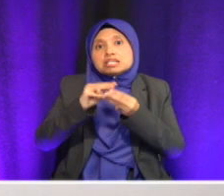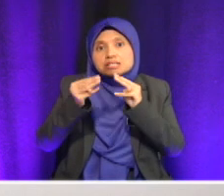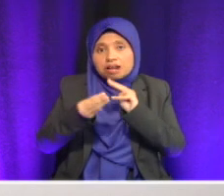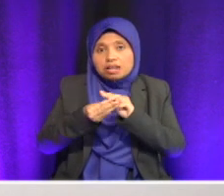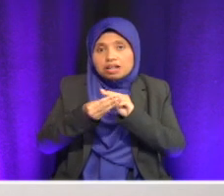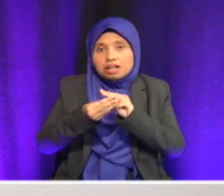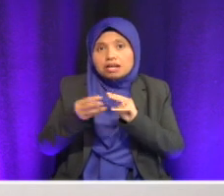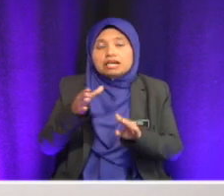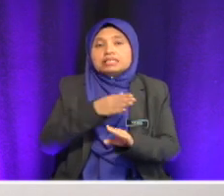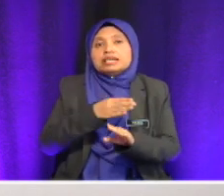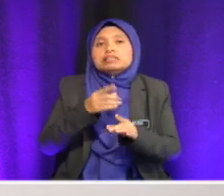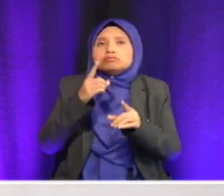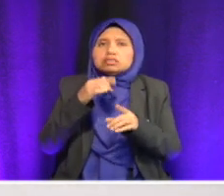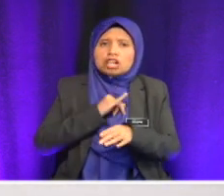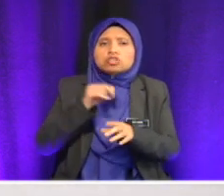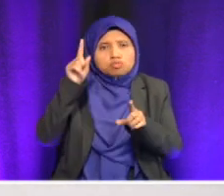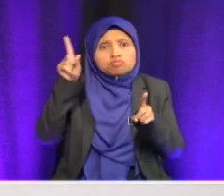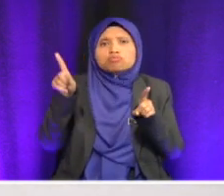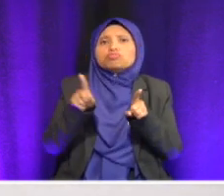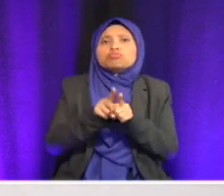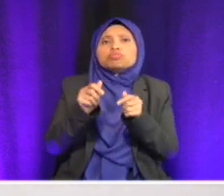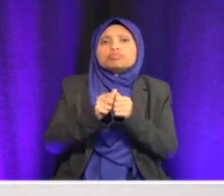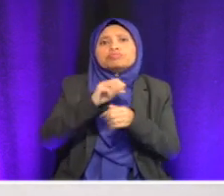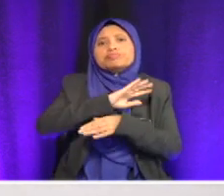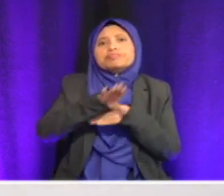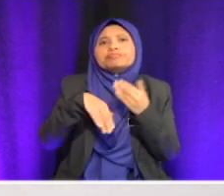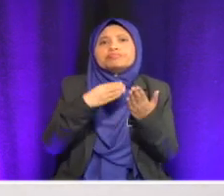I have to agree with all of them that those are the characteristics